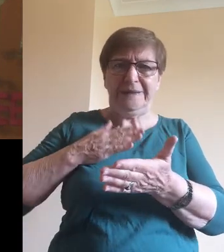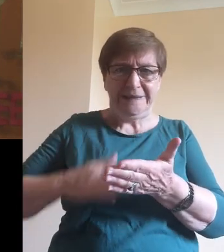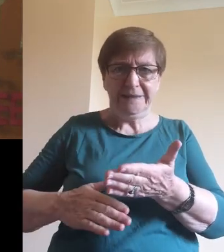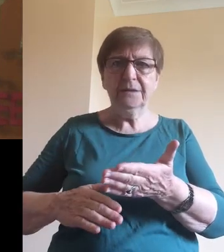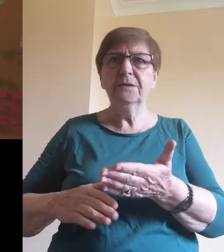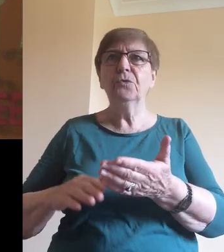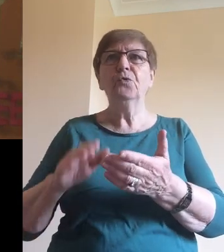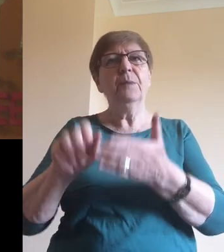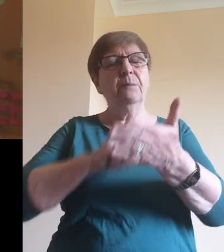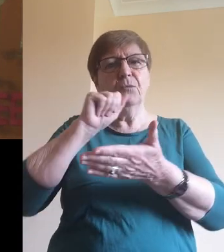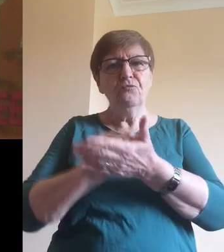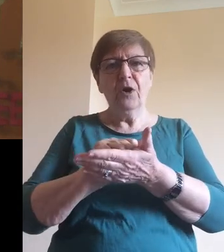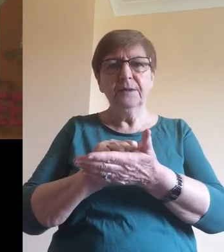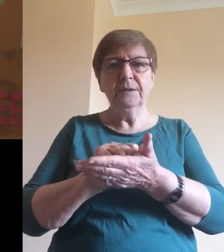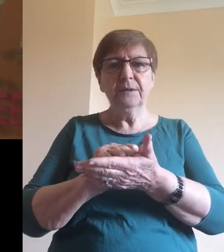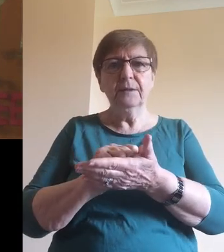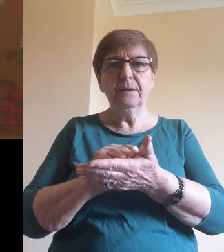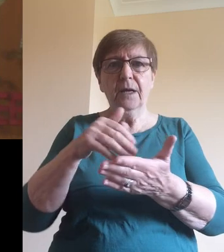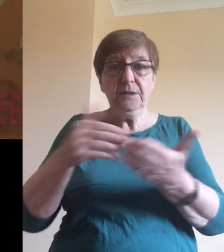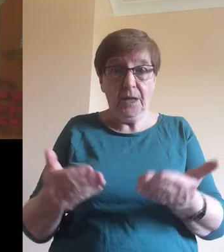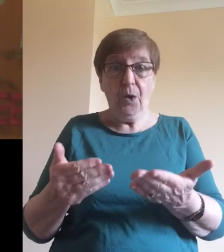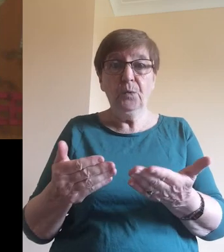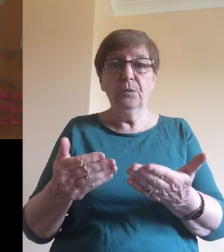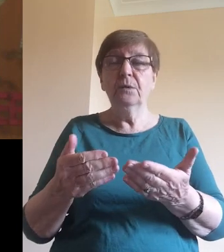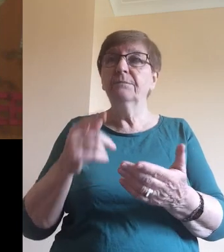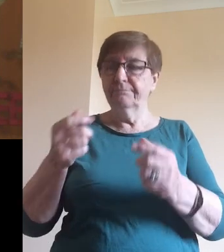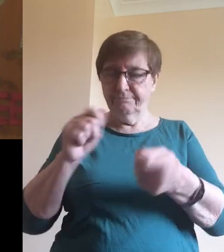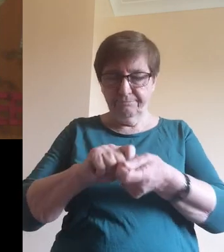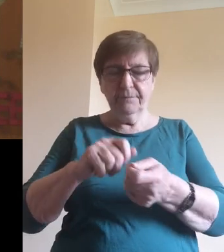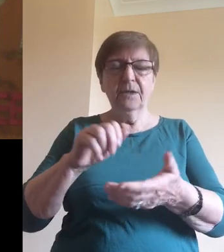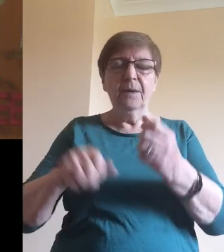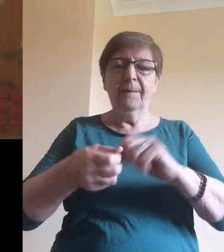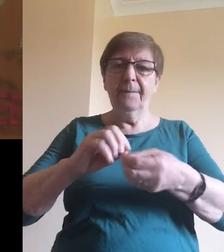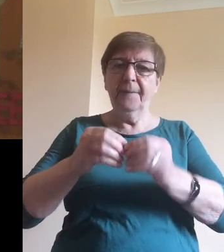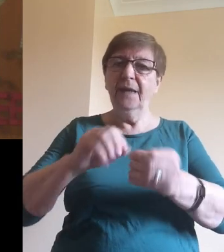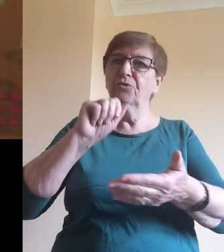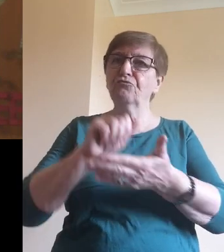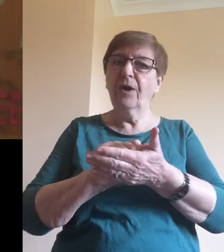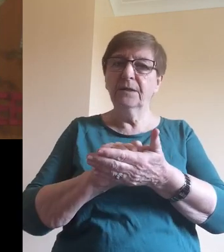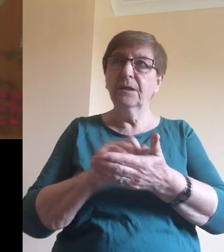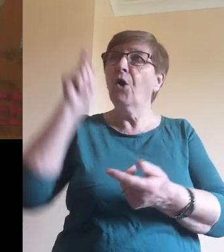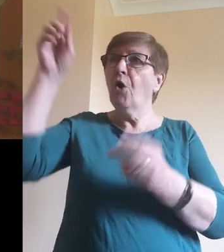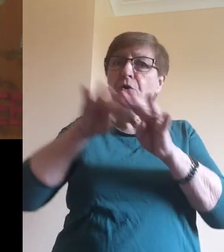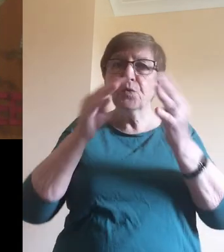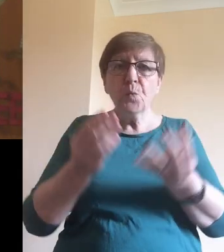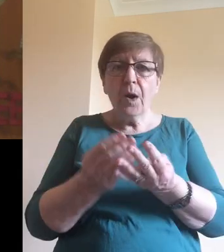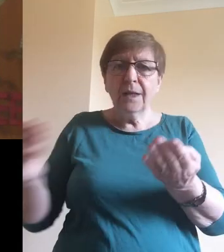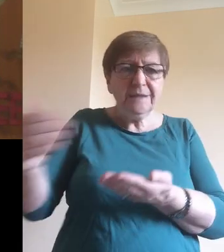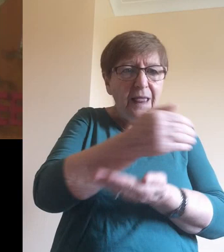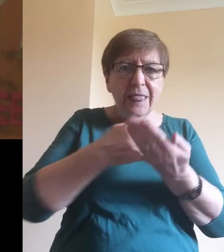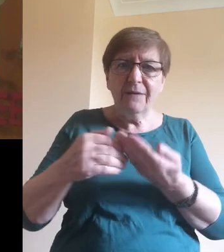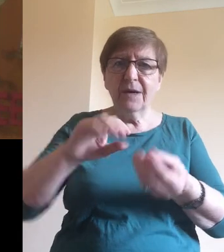put right. And now it has, declares John. God's world has been delivered,